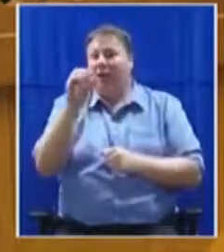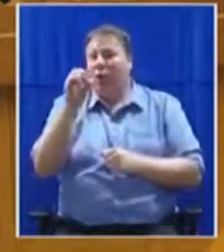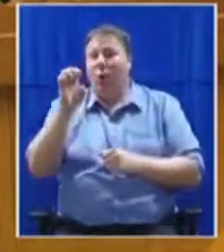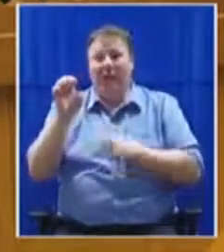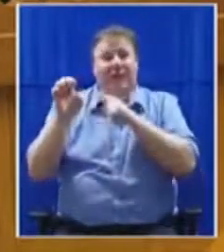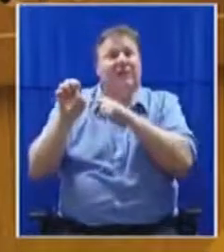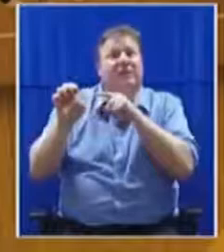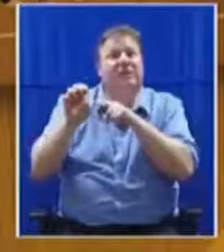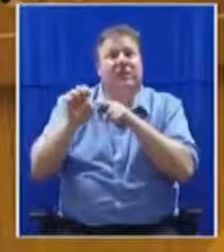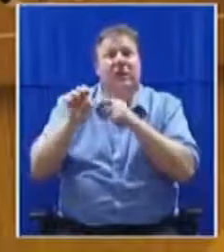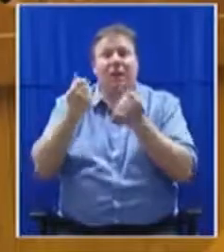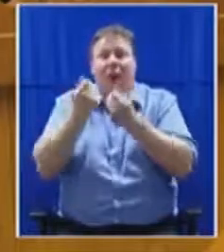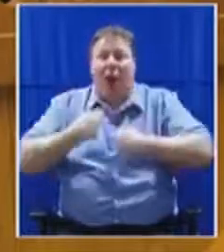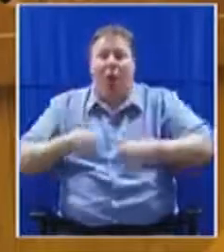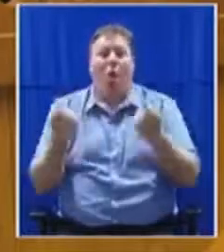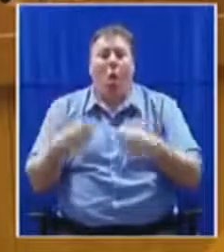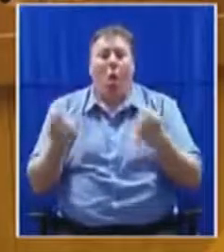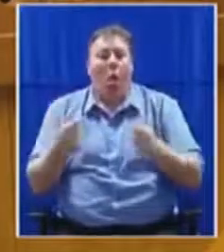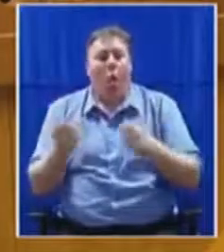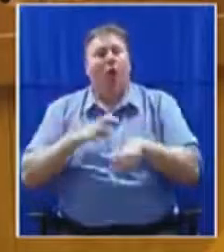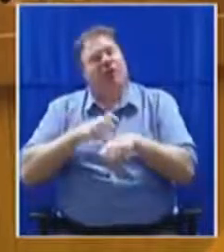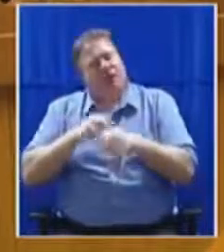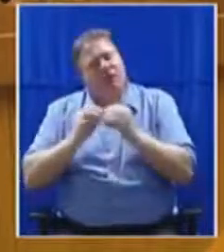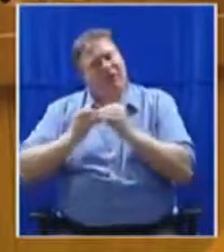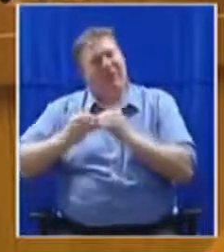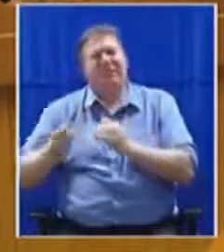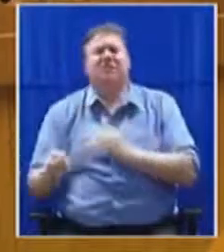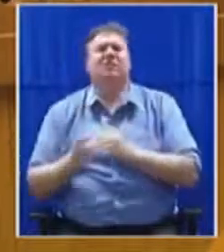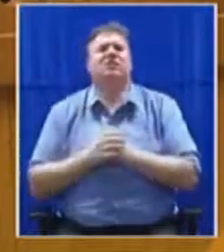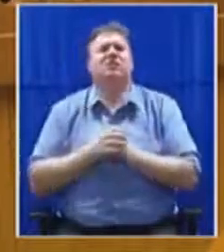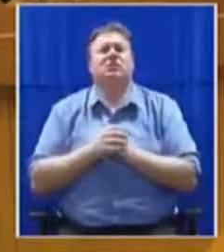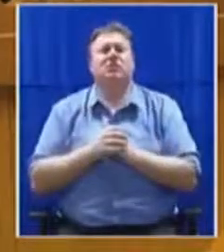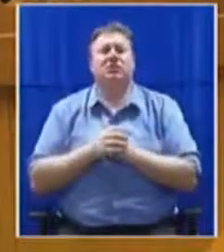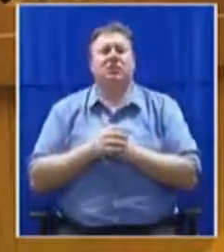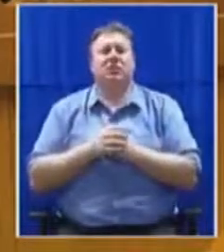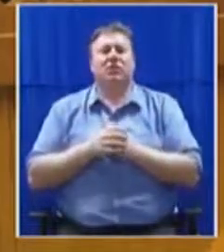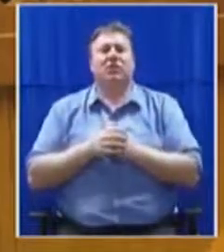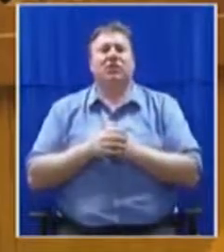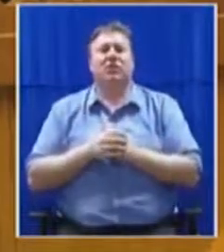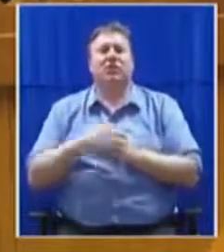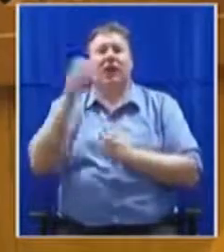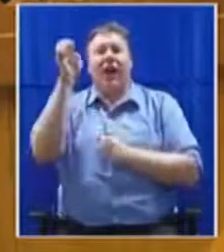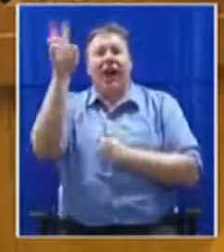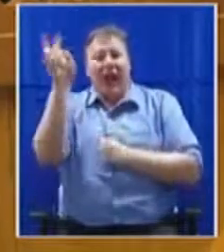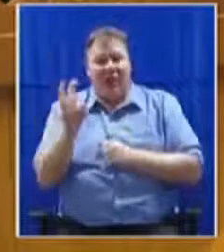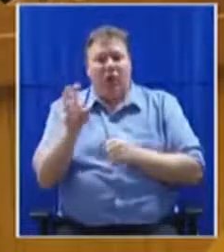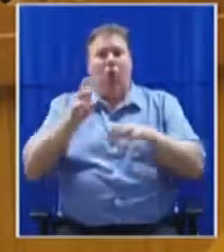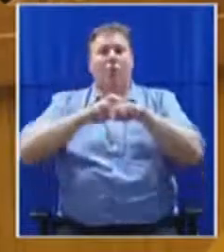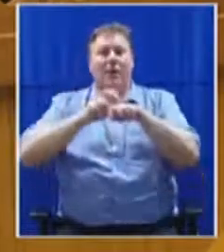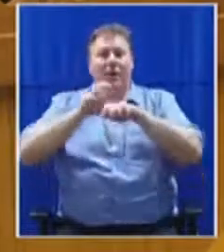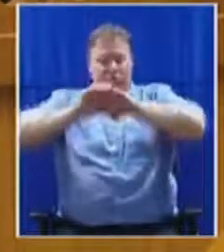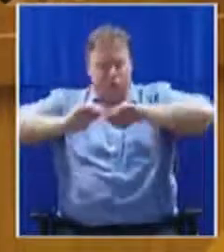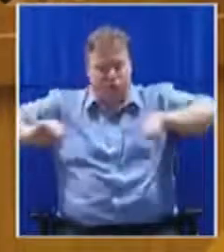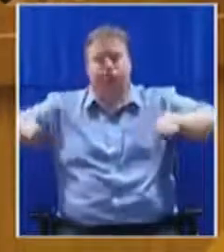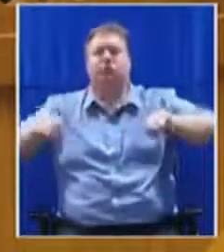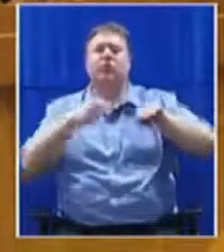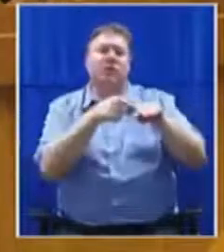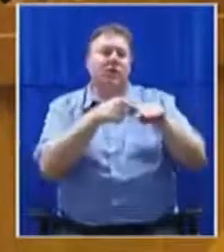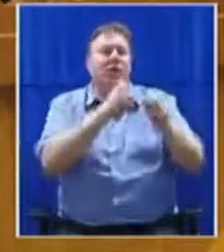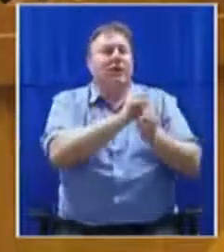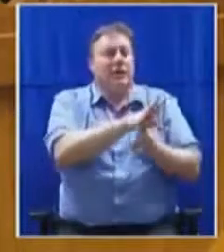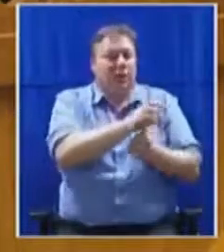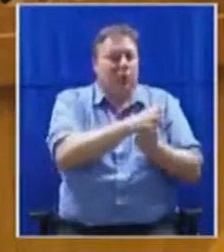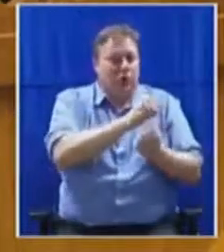dry begin to be dealt with. We must deliberately split Eskom into 2 entities, one for distribution and